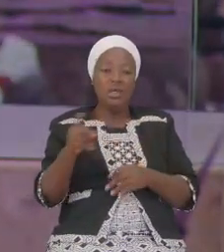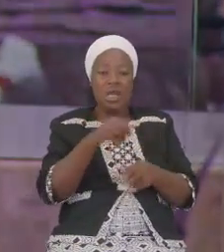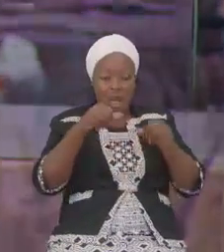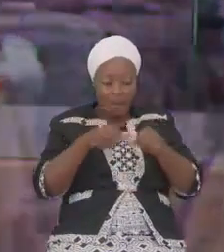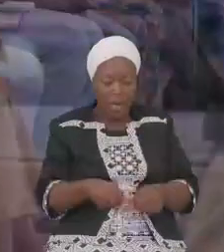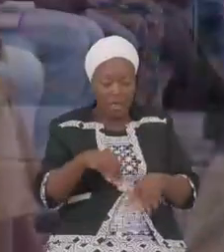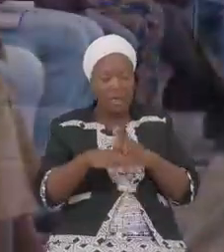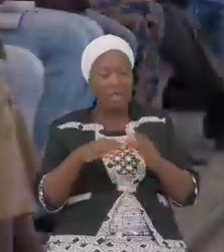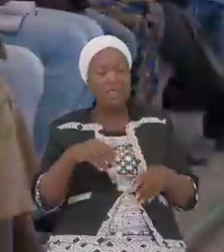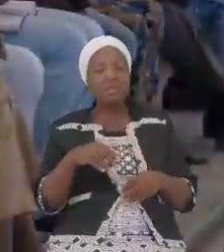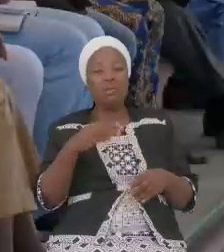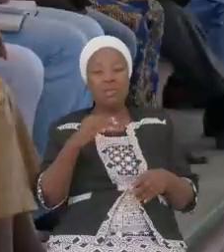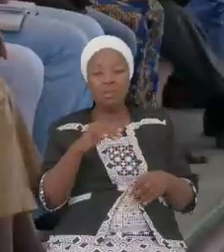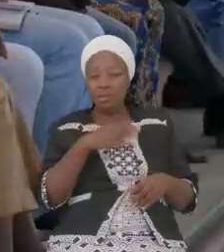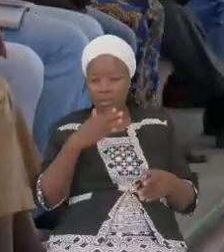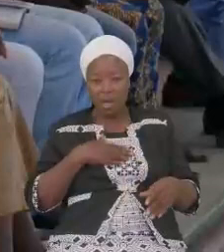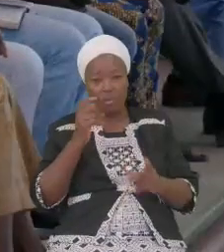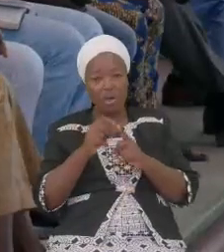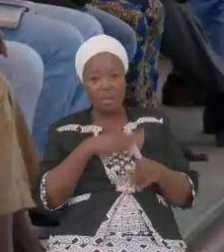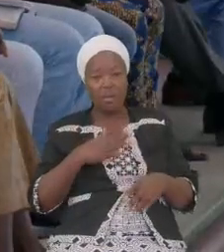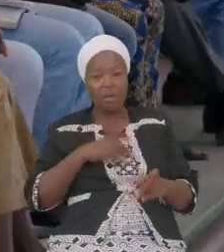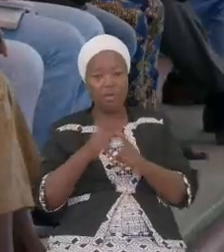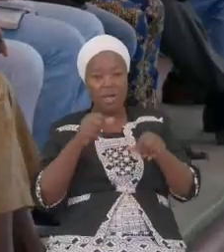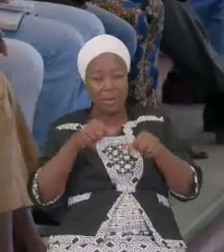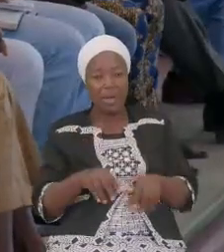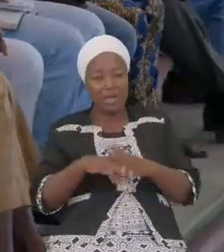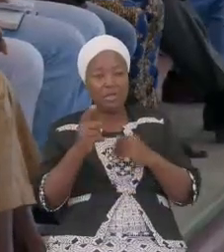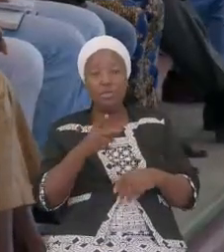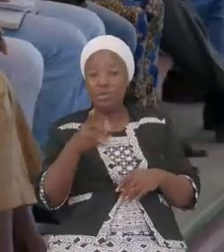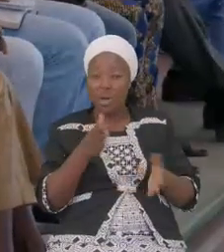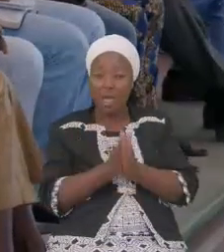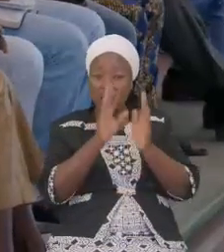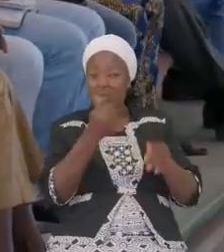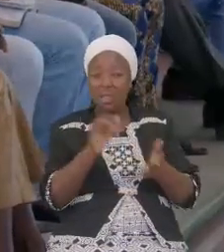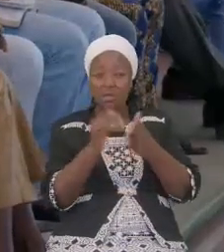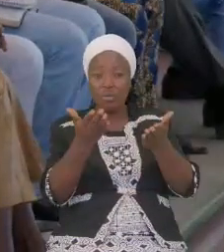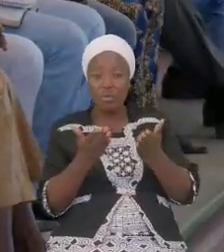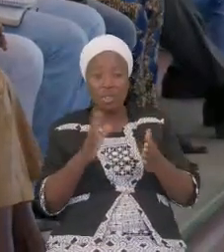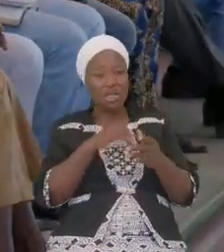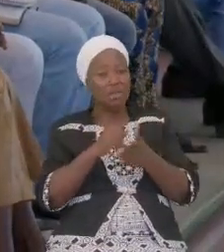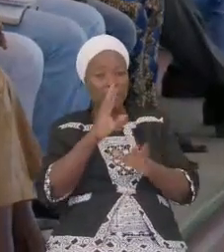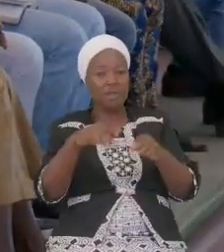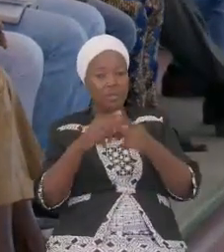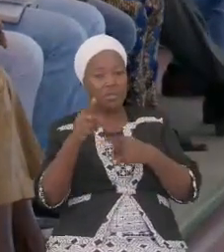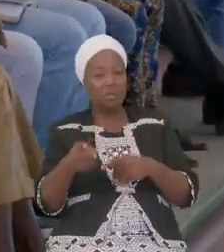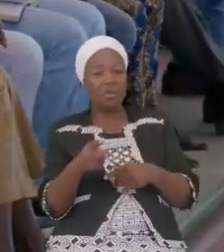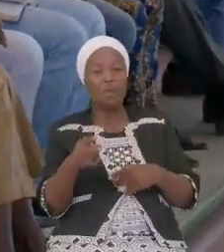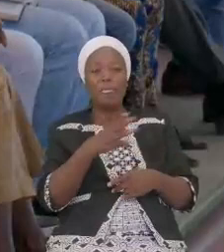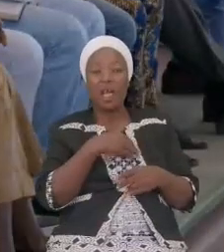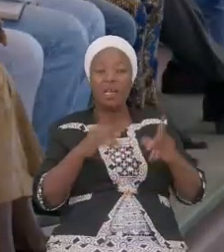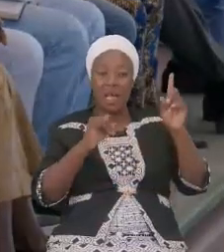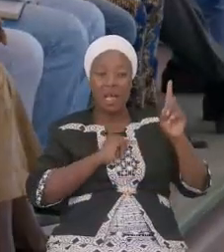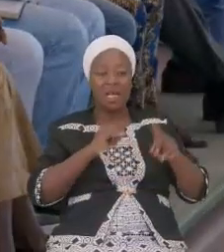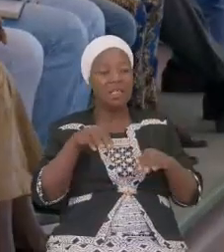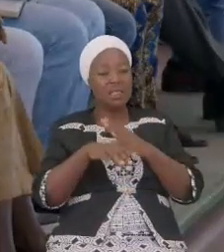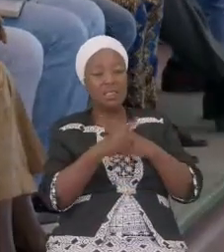and my words abide in you, ye shall ask what ye will, and it shall be given unto you. I in them, and thou